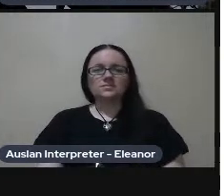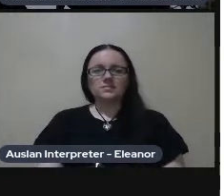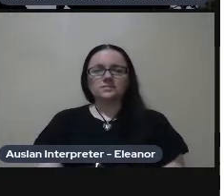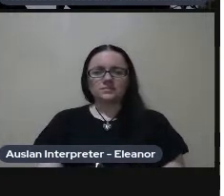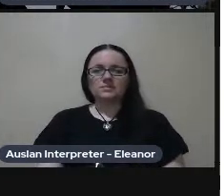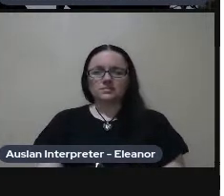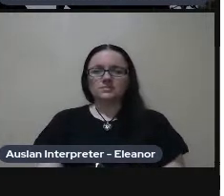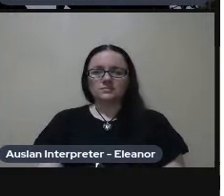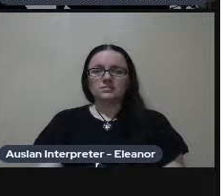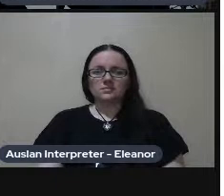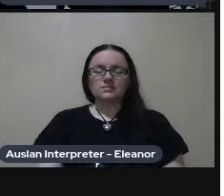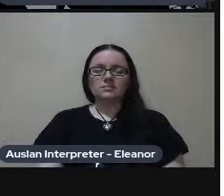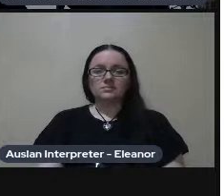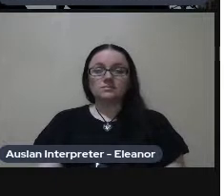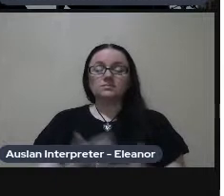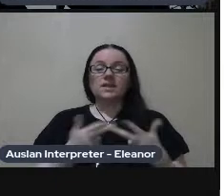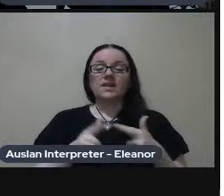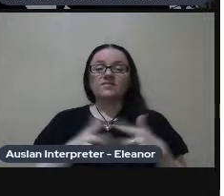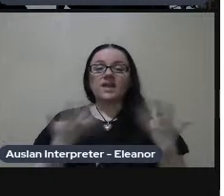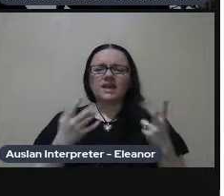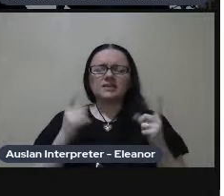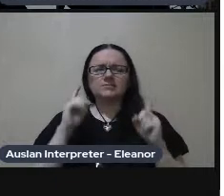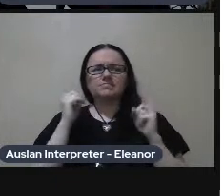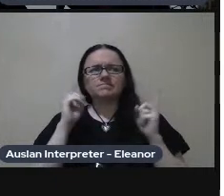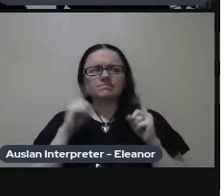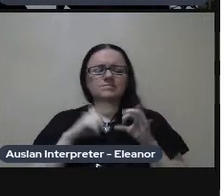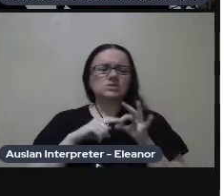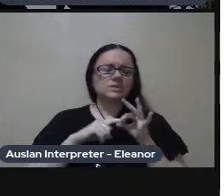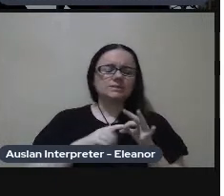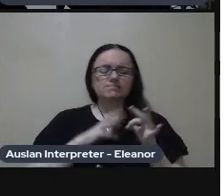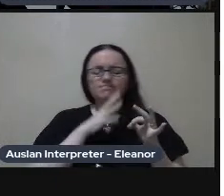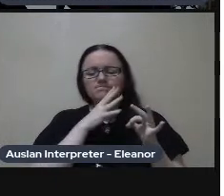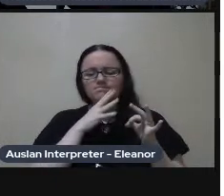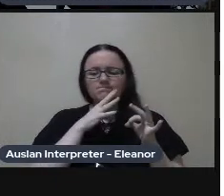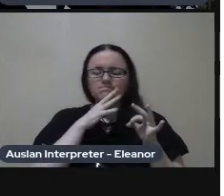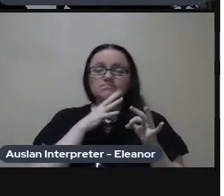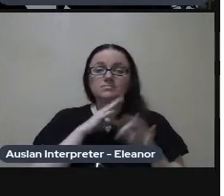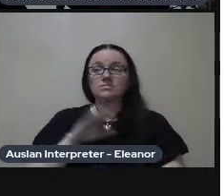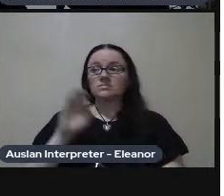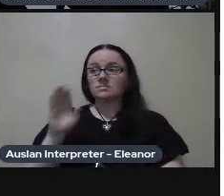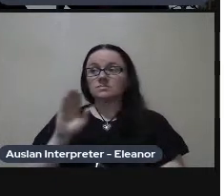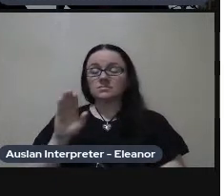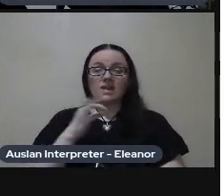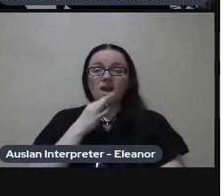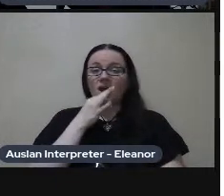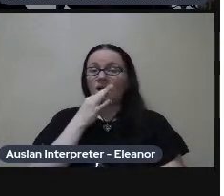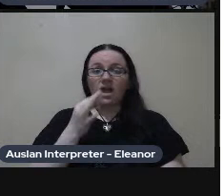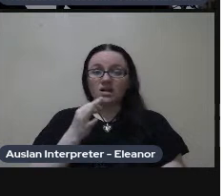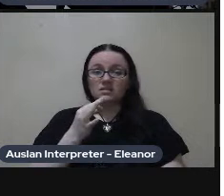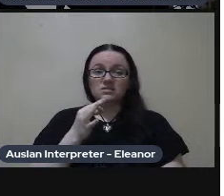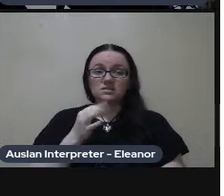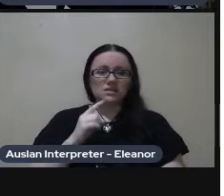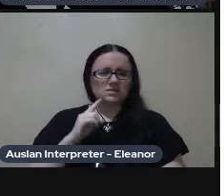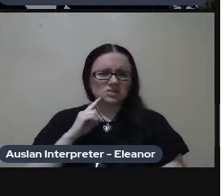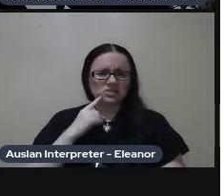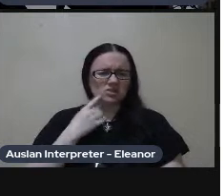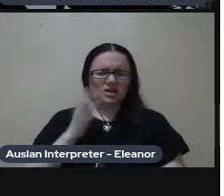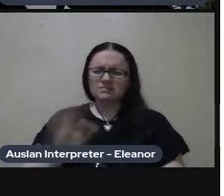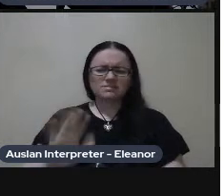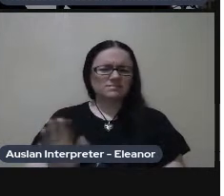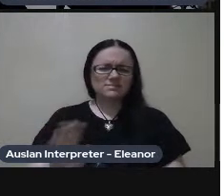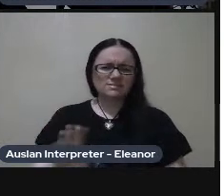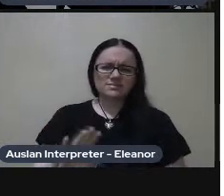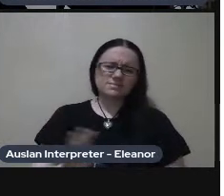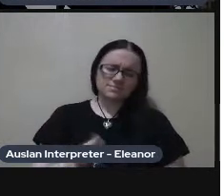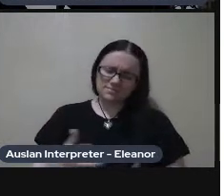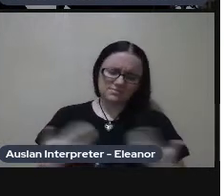points around that. If you have any questions or concerns or you're not sure, please reach out. Don't be shy about asking questions or asking